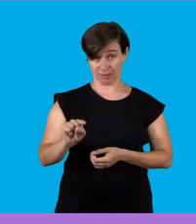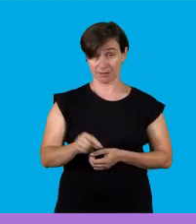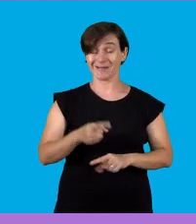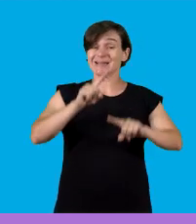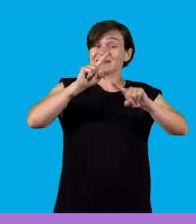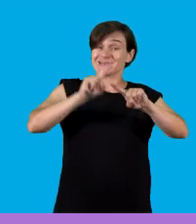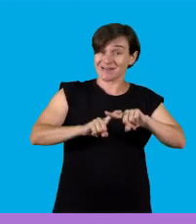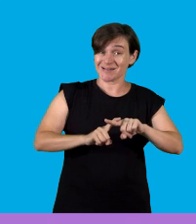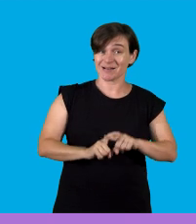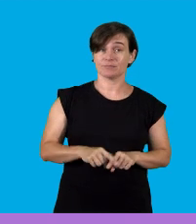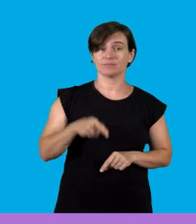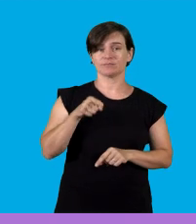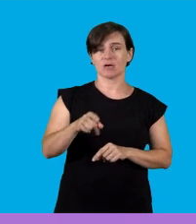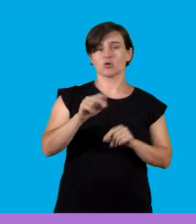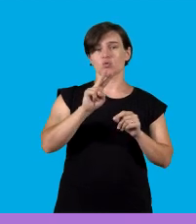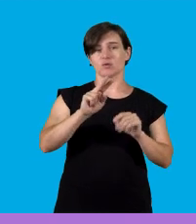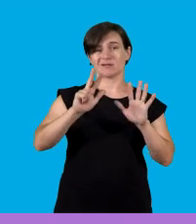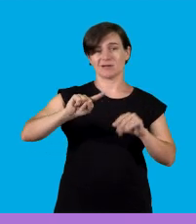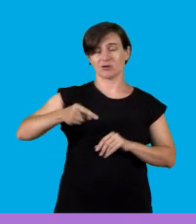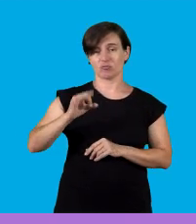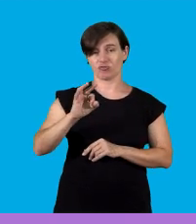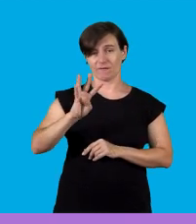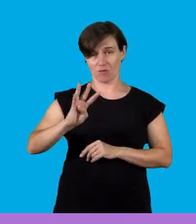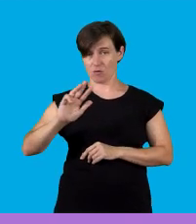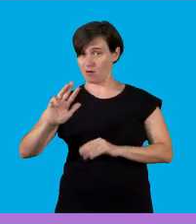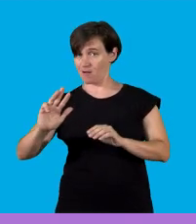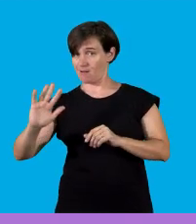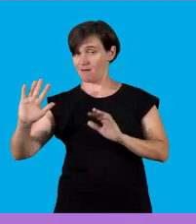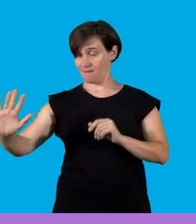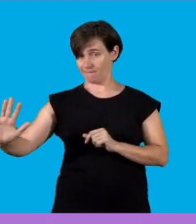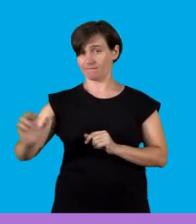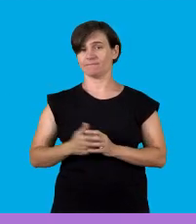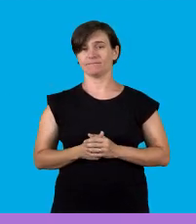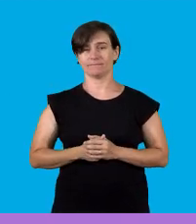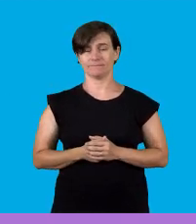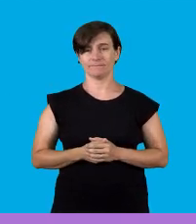ounces that I'm working with multiply by the conversion factor of